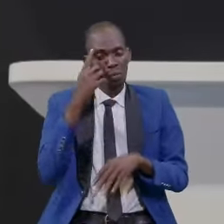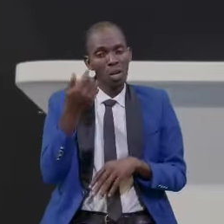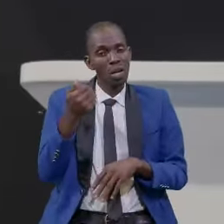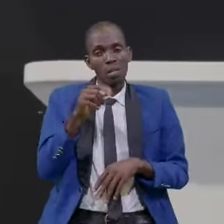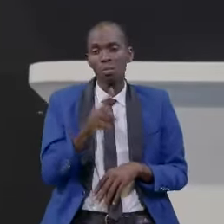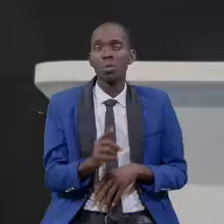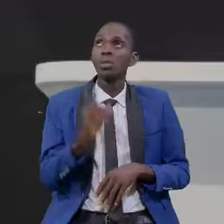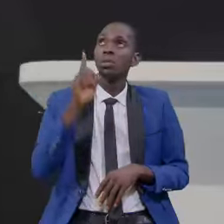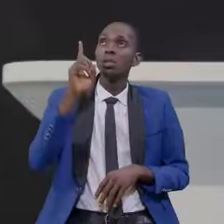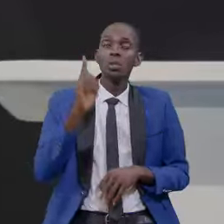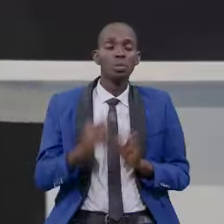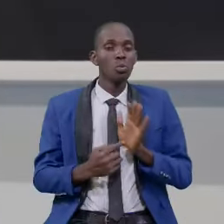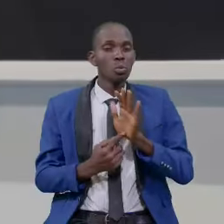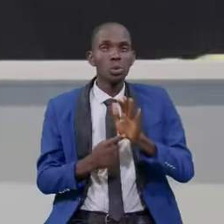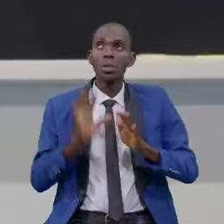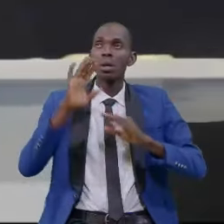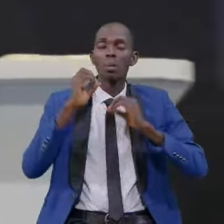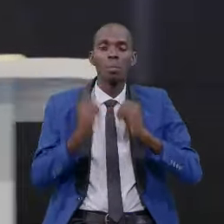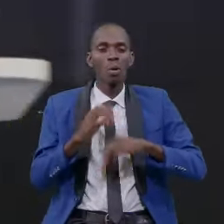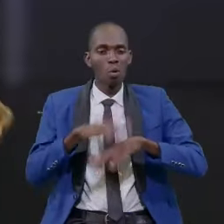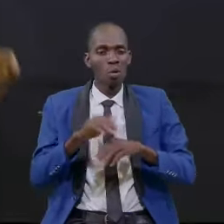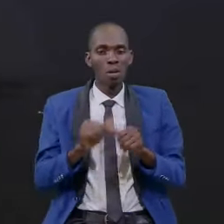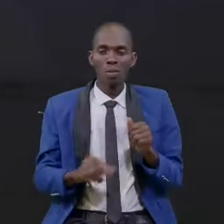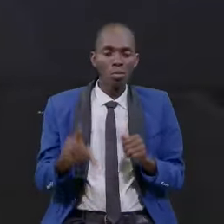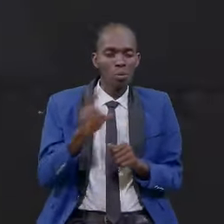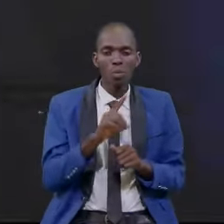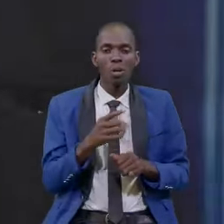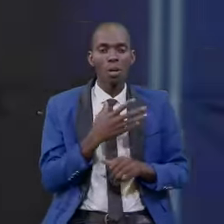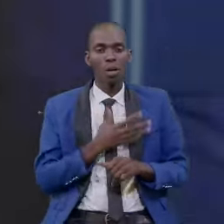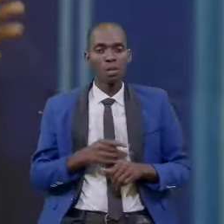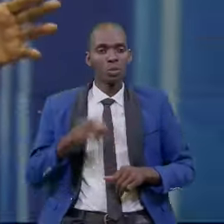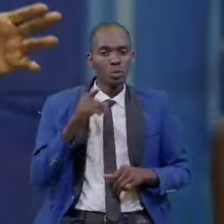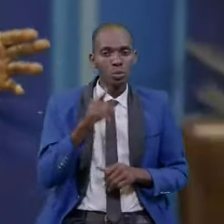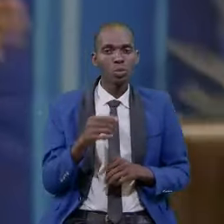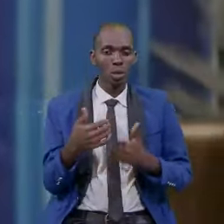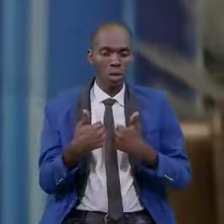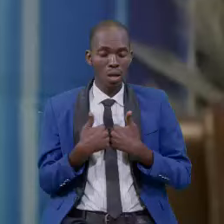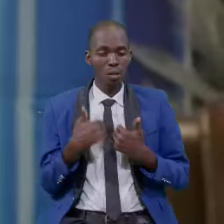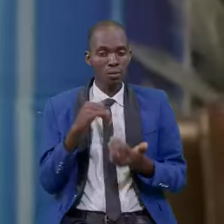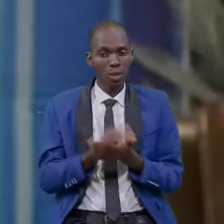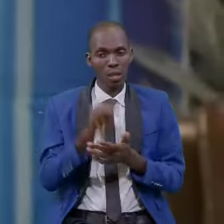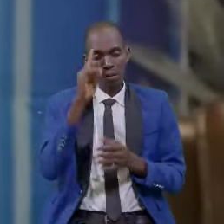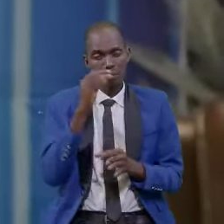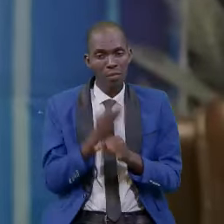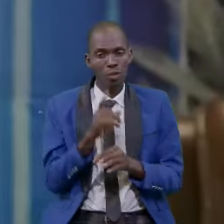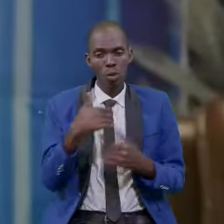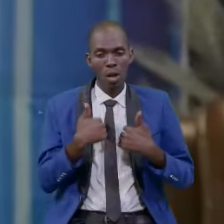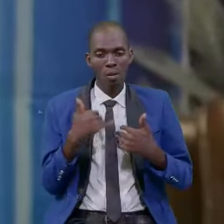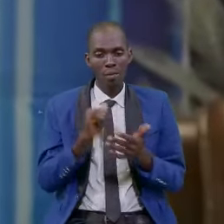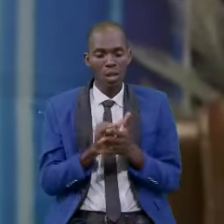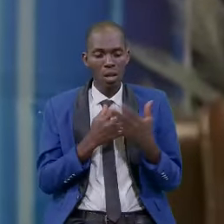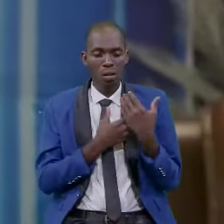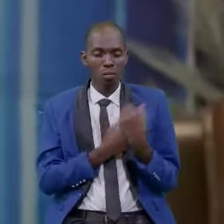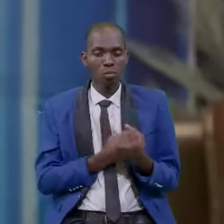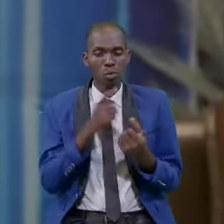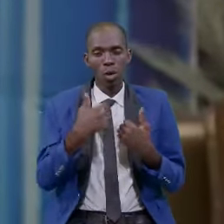power, he manifests his miracle, and you have that faith, you have that confidence, you have that trust